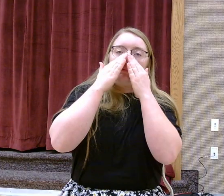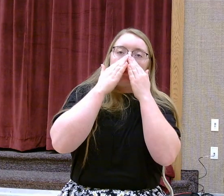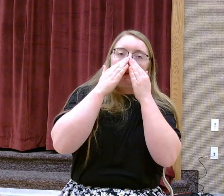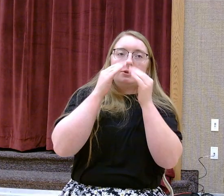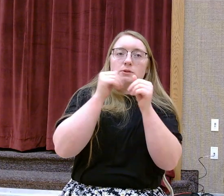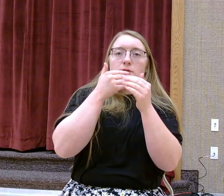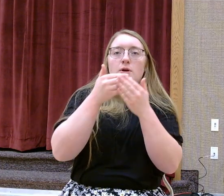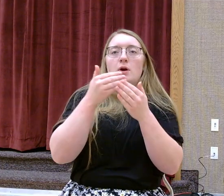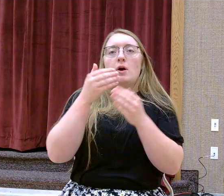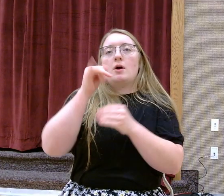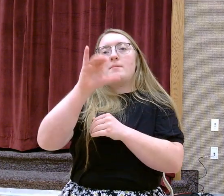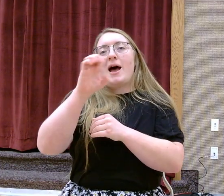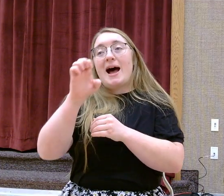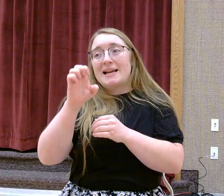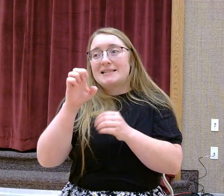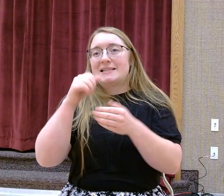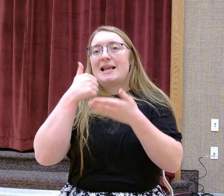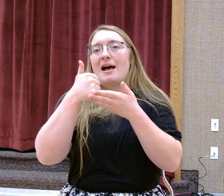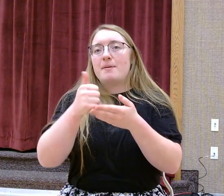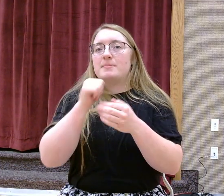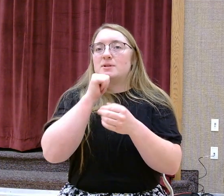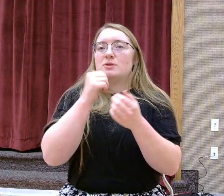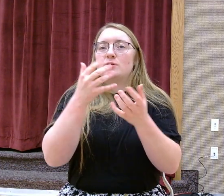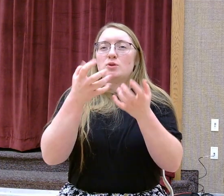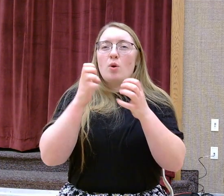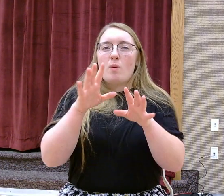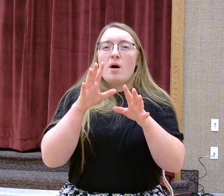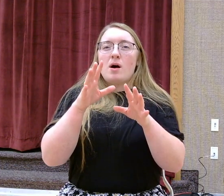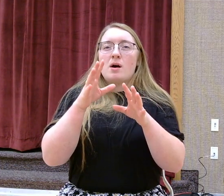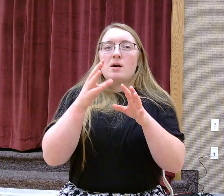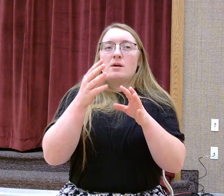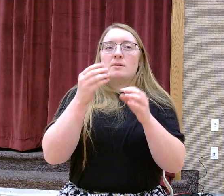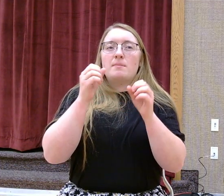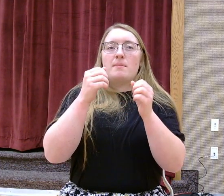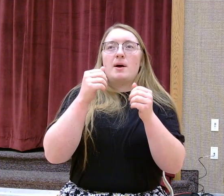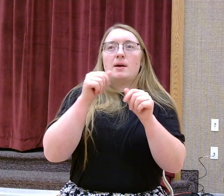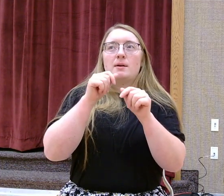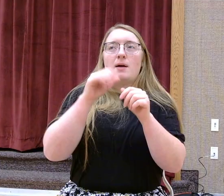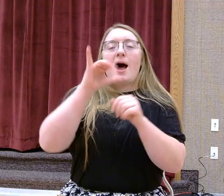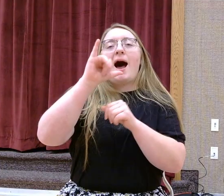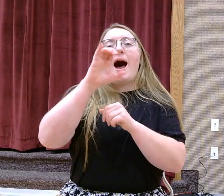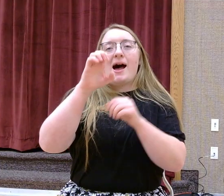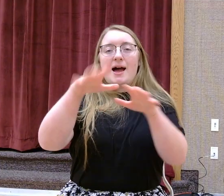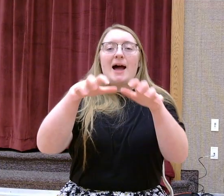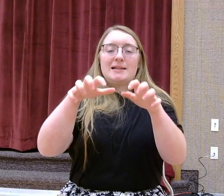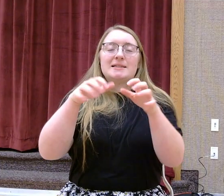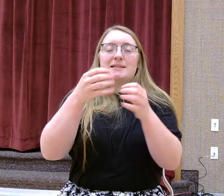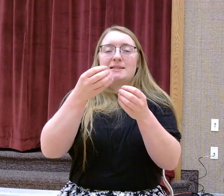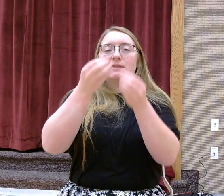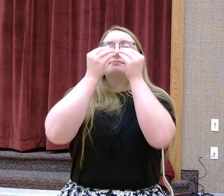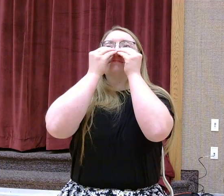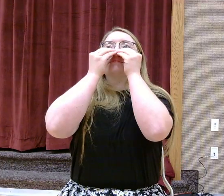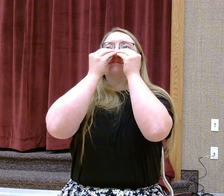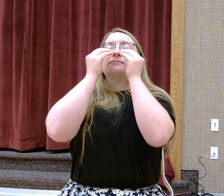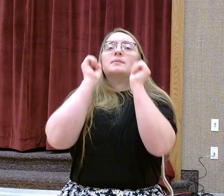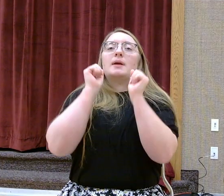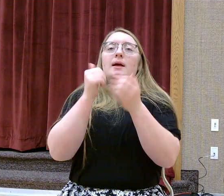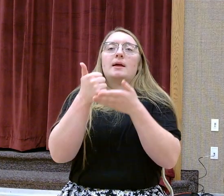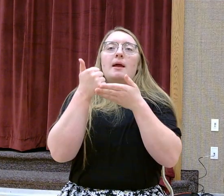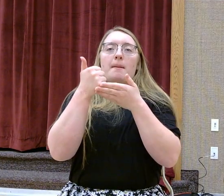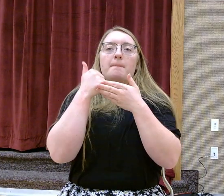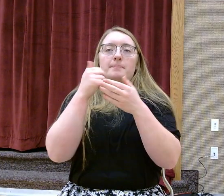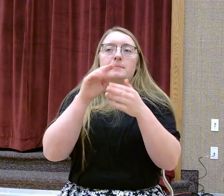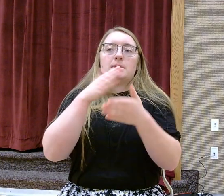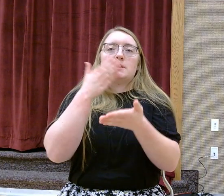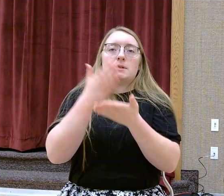open wound, but ice on the bridge of a nose and the nosebleed sometimes can kind of slow that down. Afrin is a medication